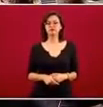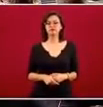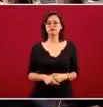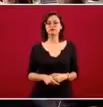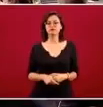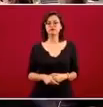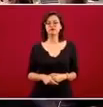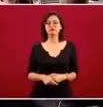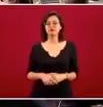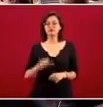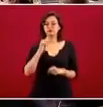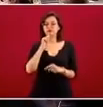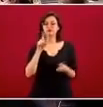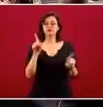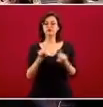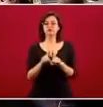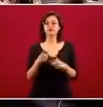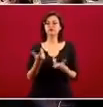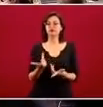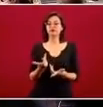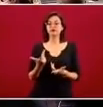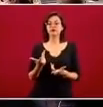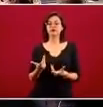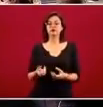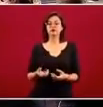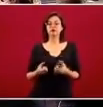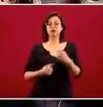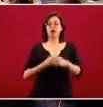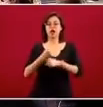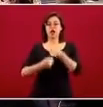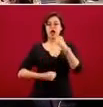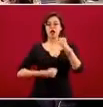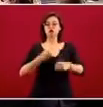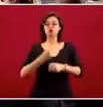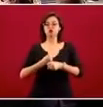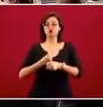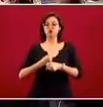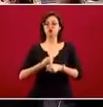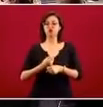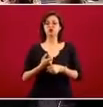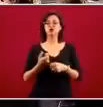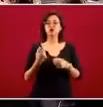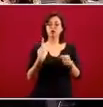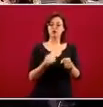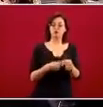Now we can look at the distribution by age, and